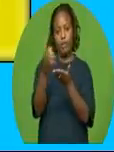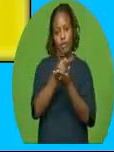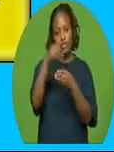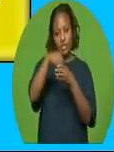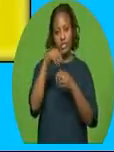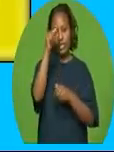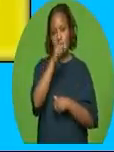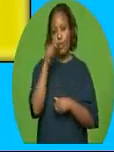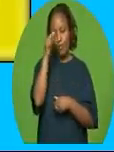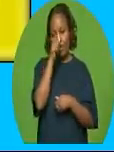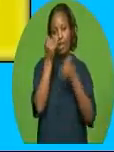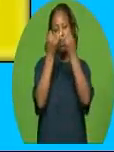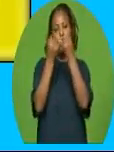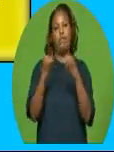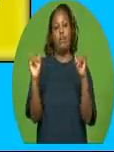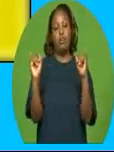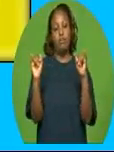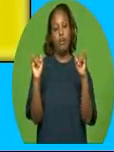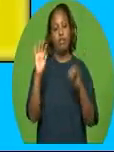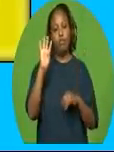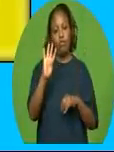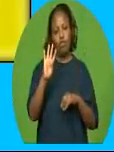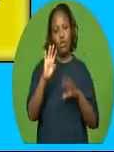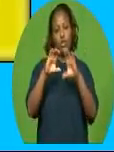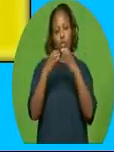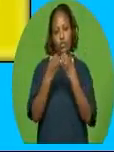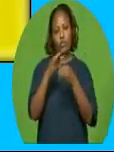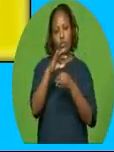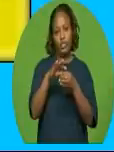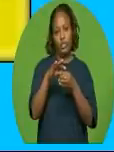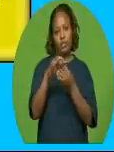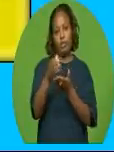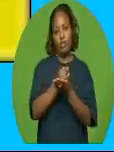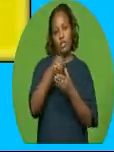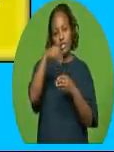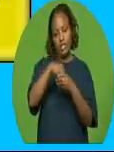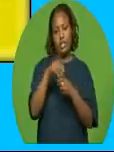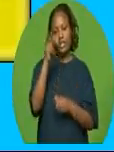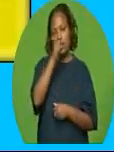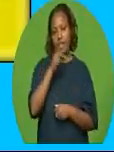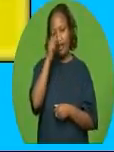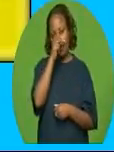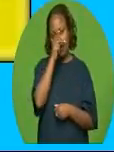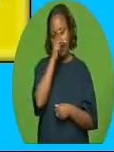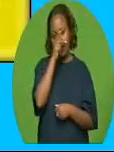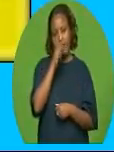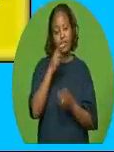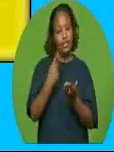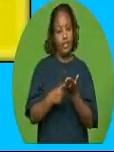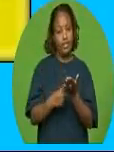of tea produced in Ethiopia divided by 4 units of tea produced in